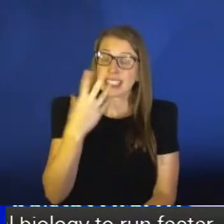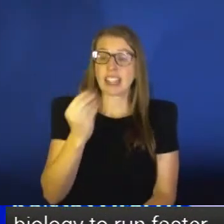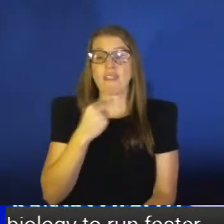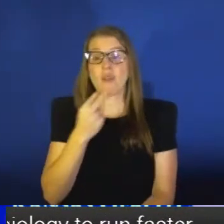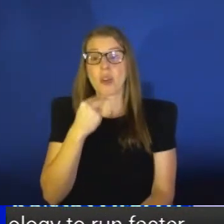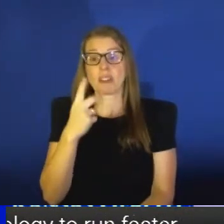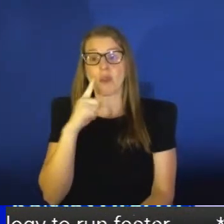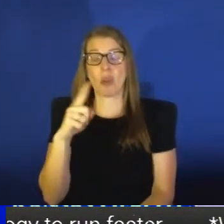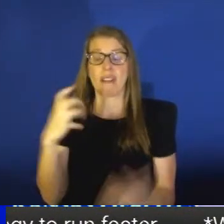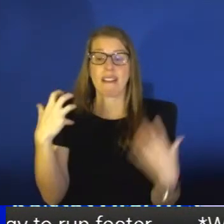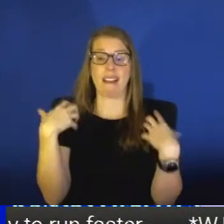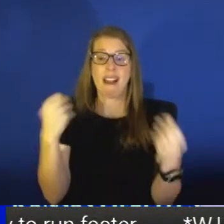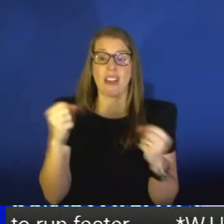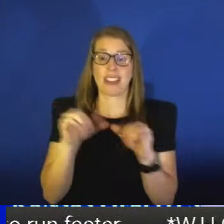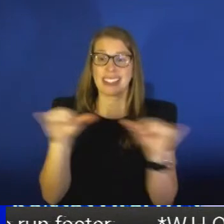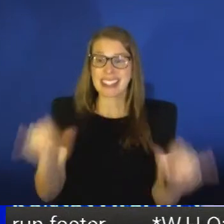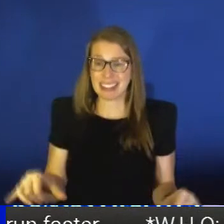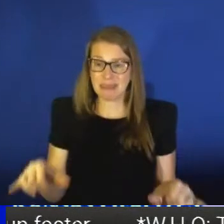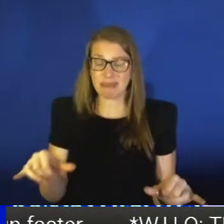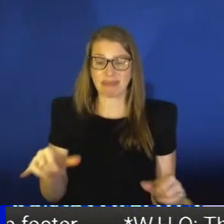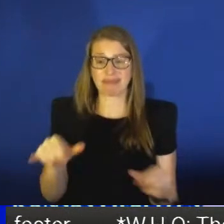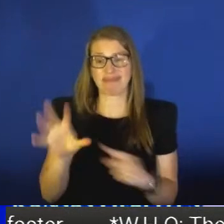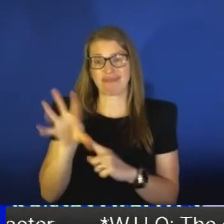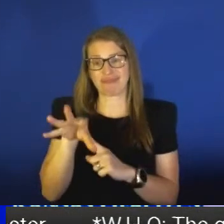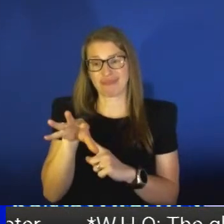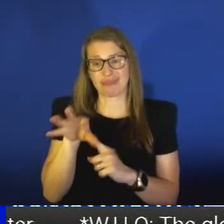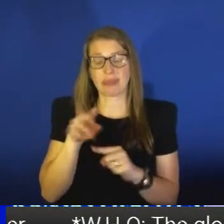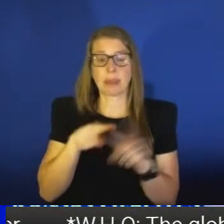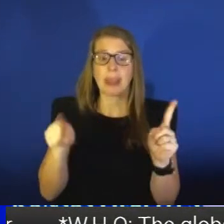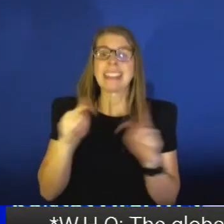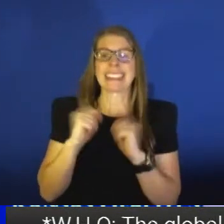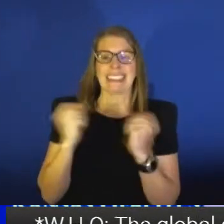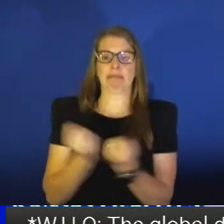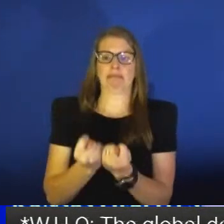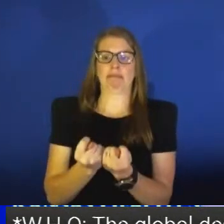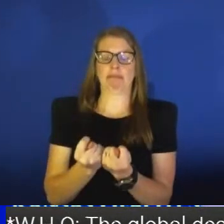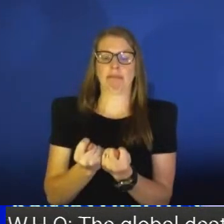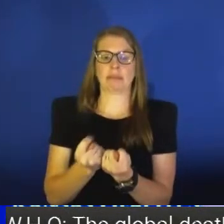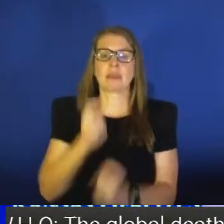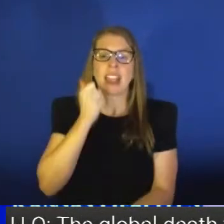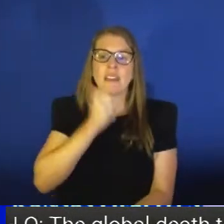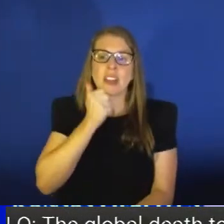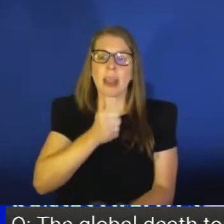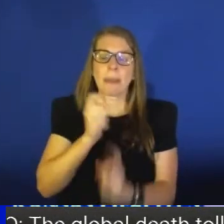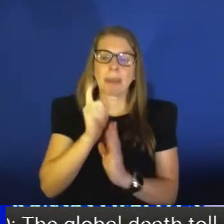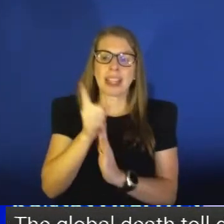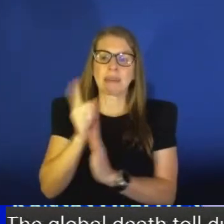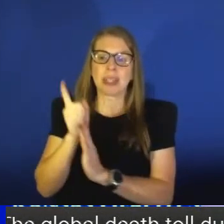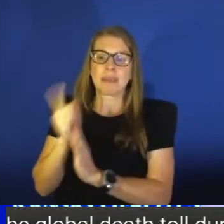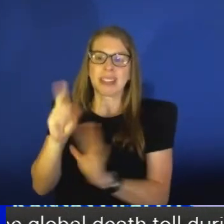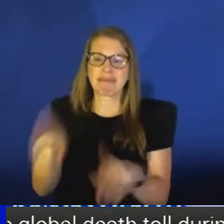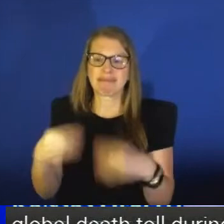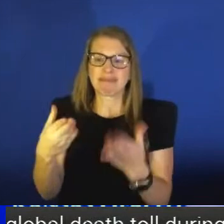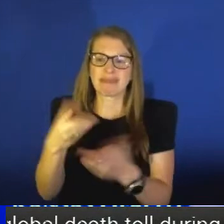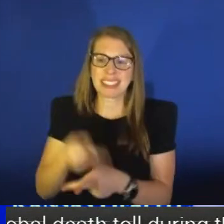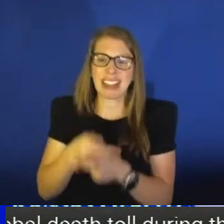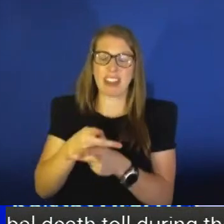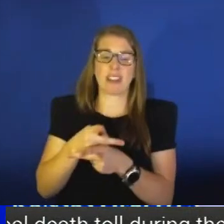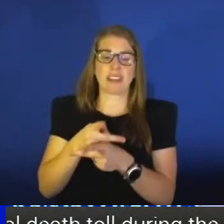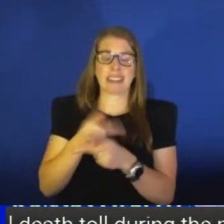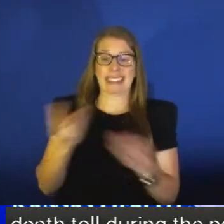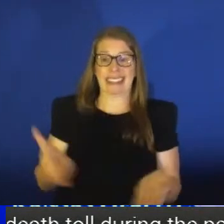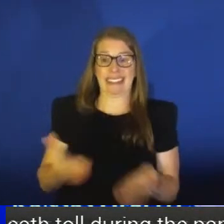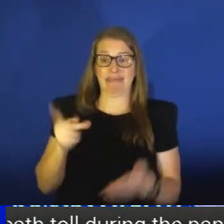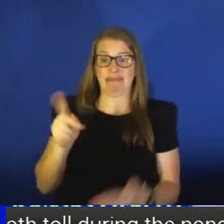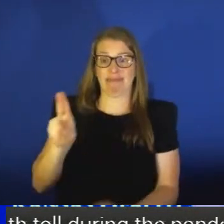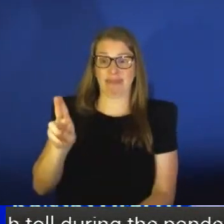but this is all a team, and more important is the day-to-day, the minute-to-minute care that is given here at the hospital. The vast